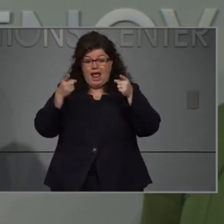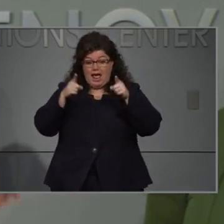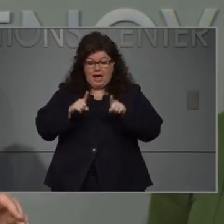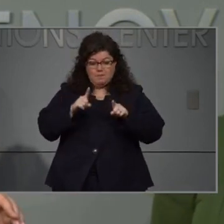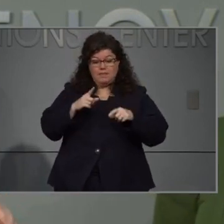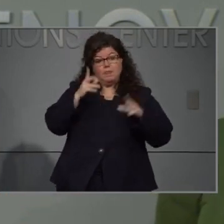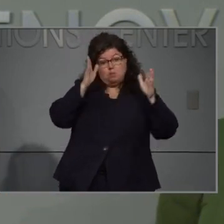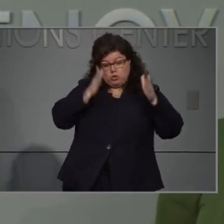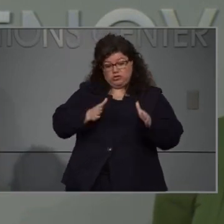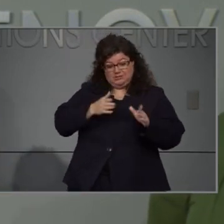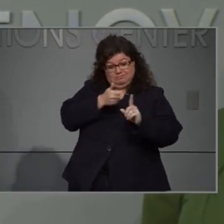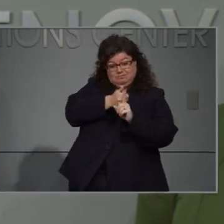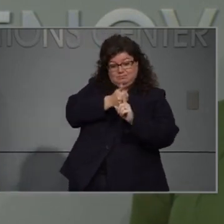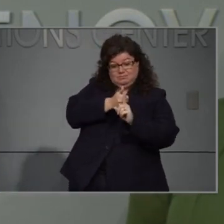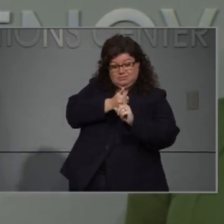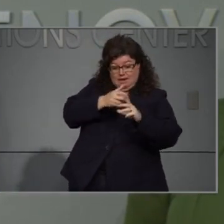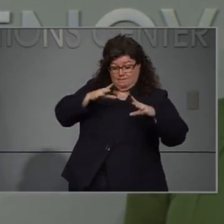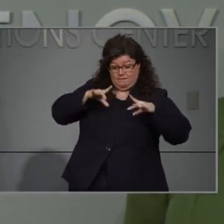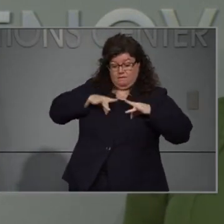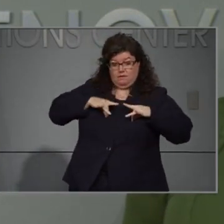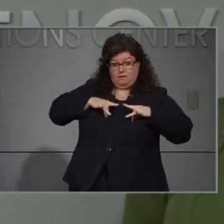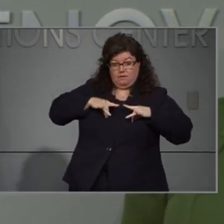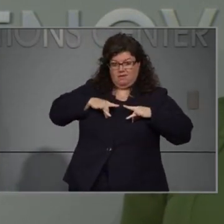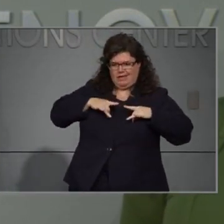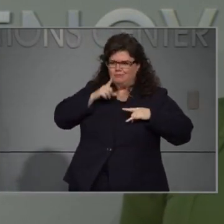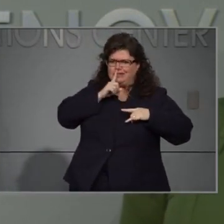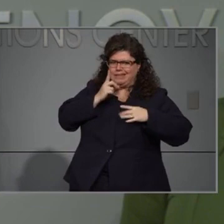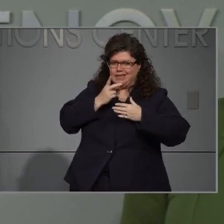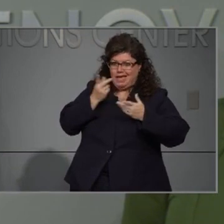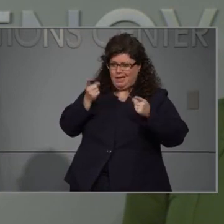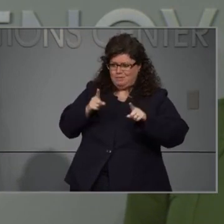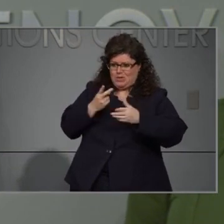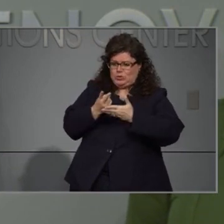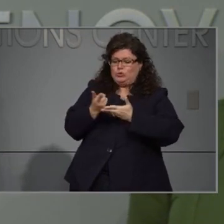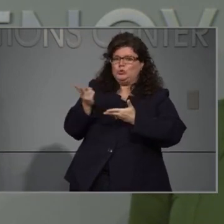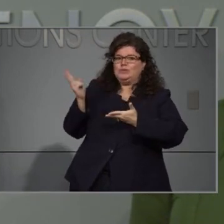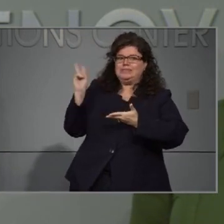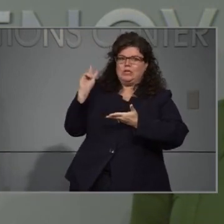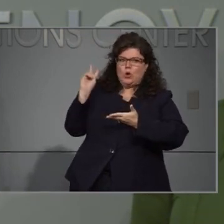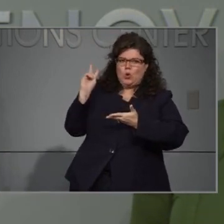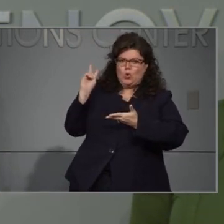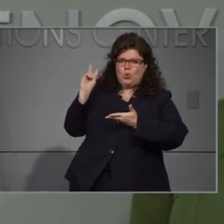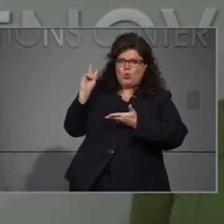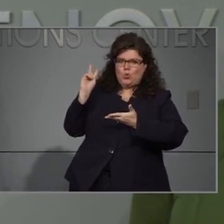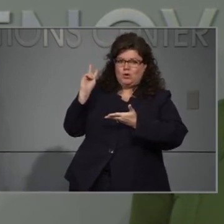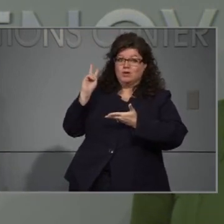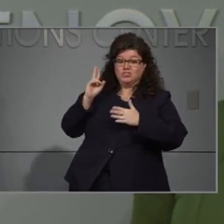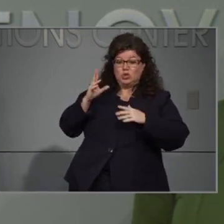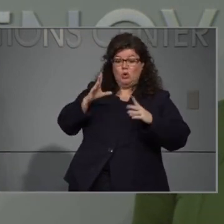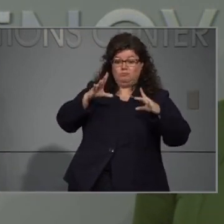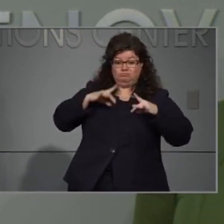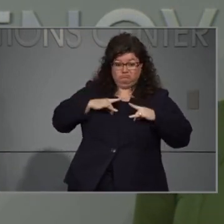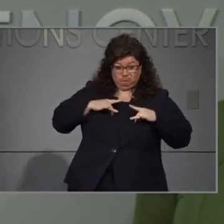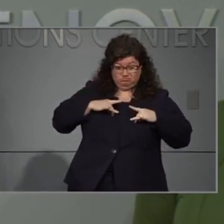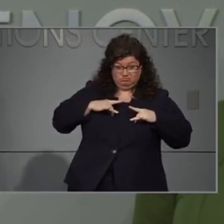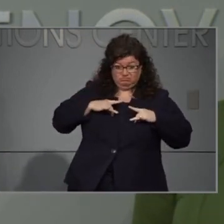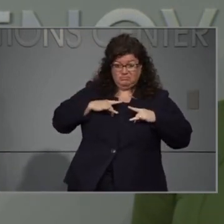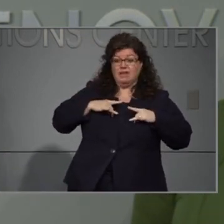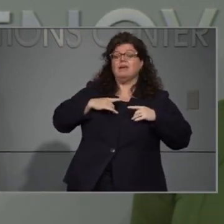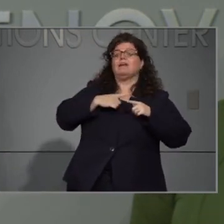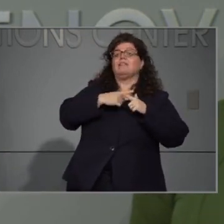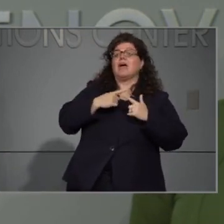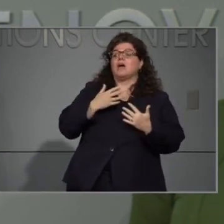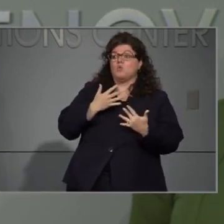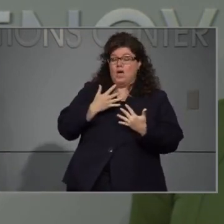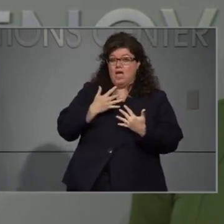weeks ago. So if we only react to hospitalizations, we're going to be too late. We need to make sure we're watching all